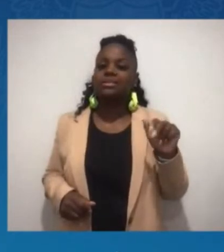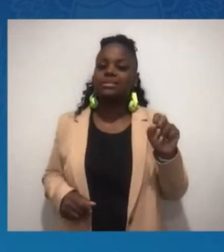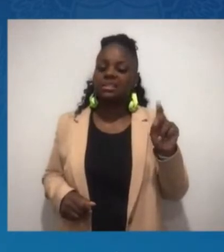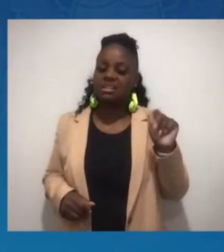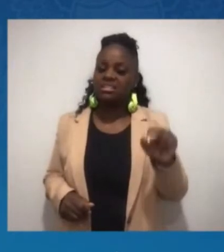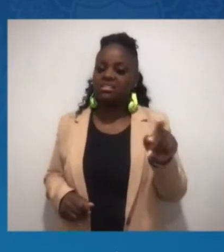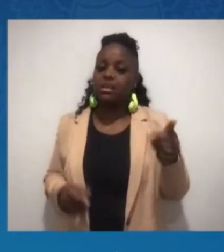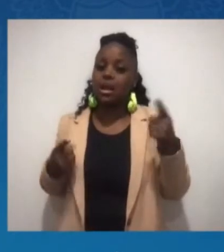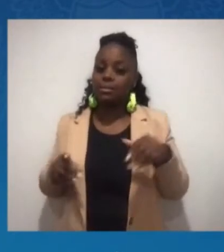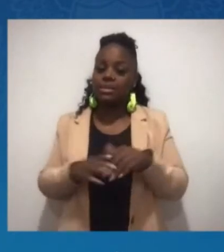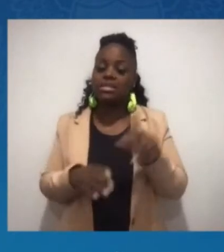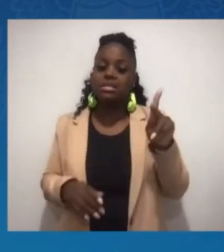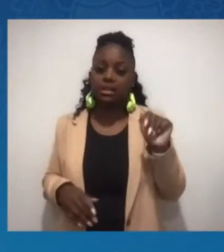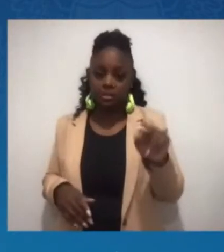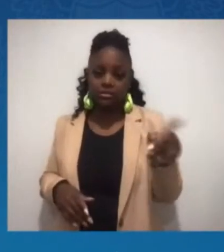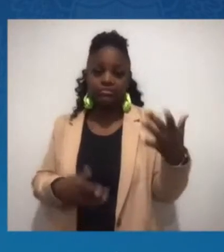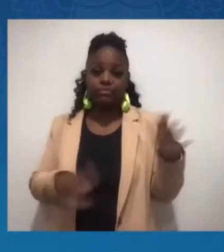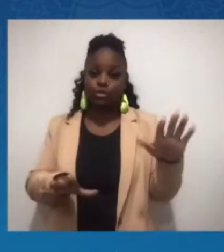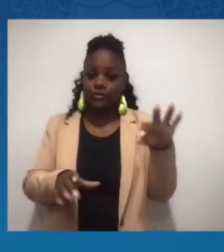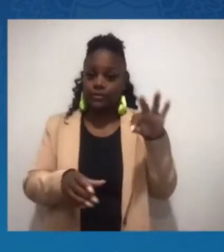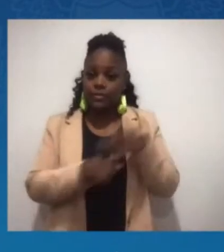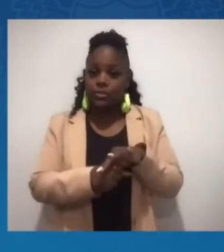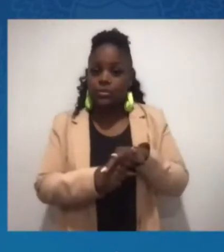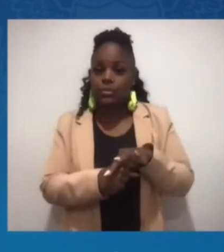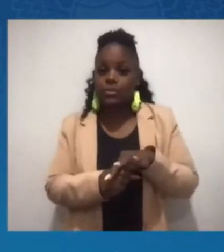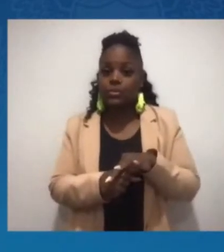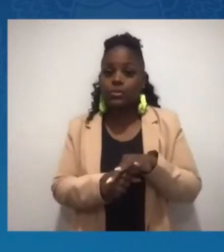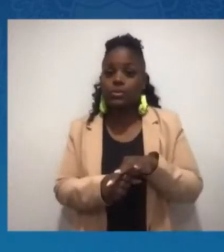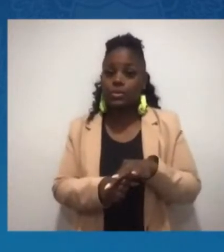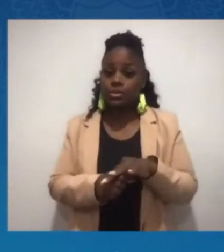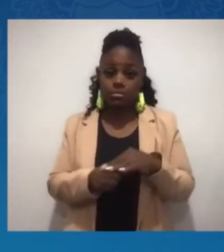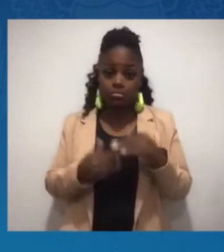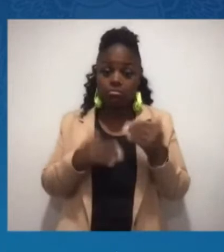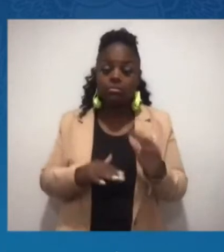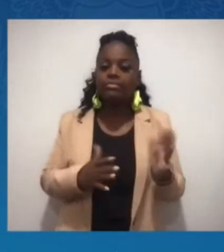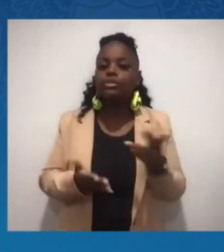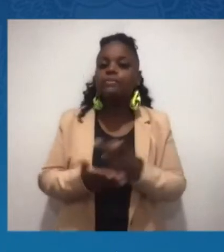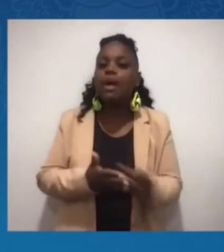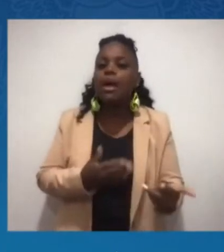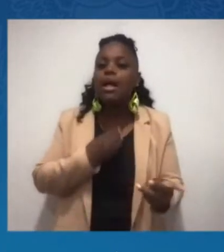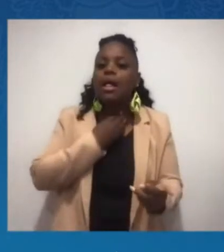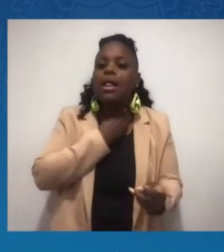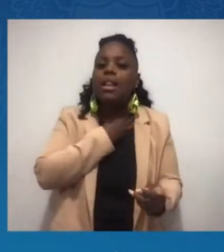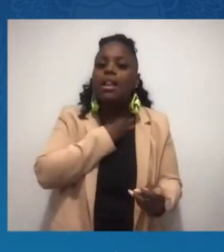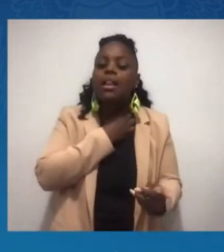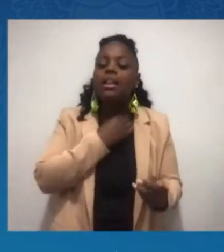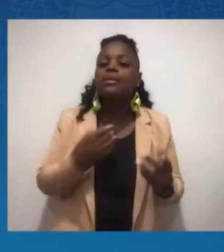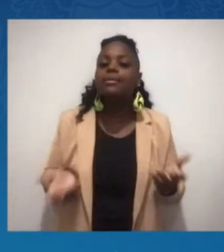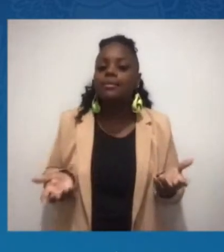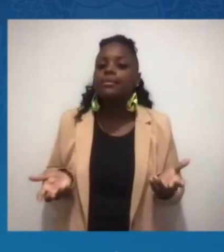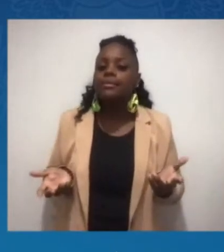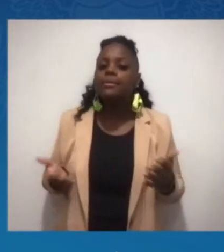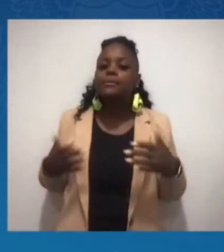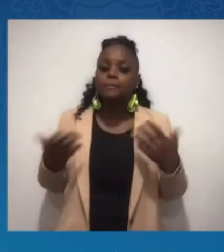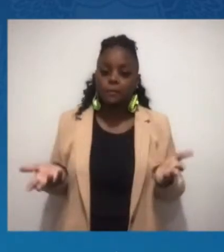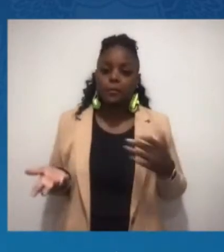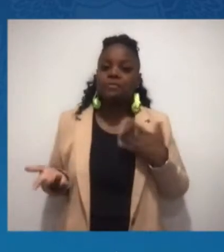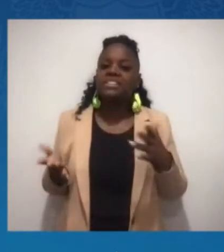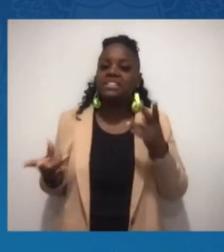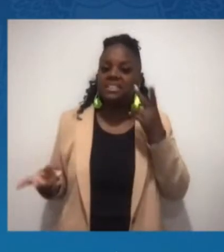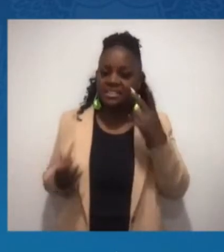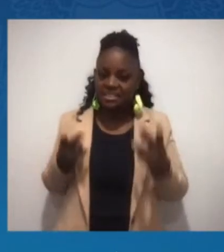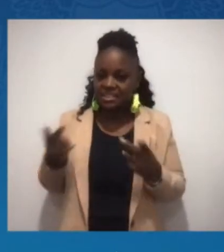seen and heard from people as they've watched anti-choice extremists put bans on abortion into place? And also, if we can talk